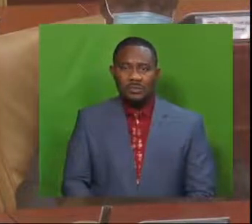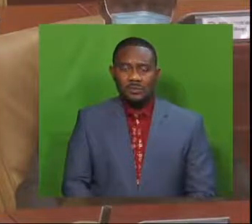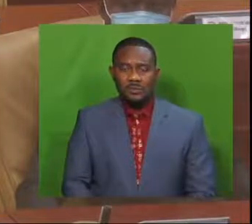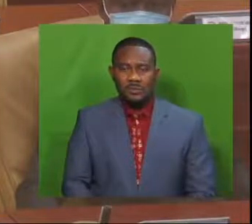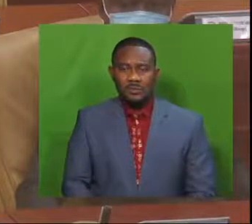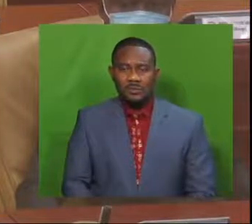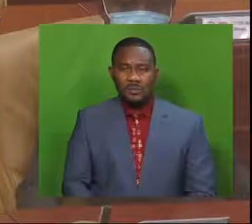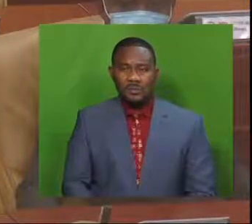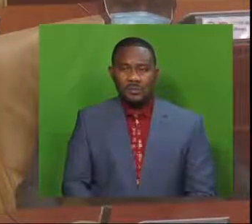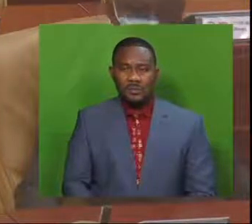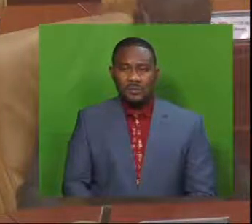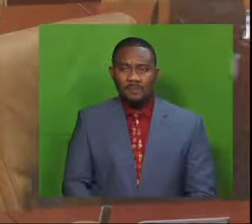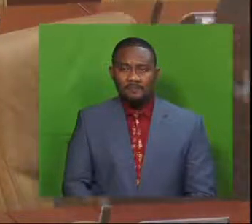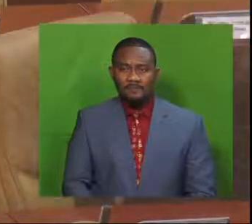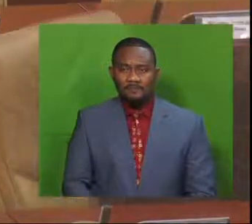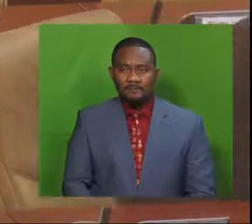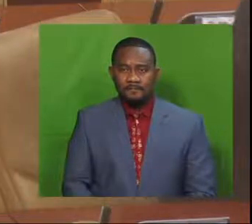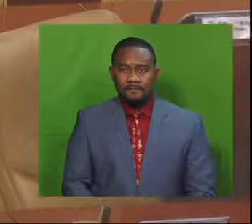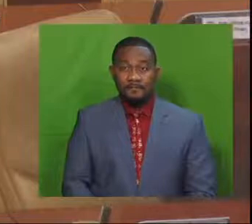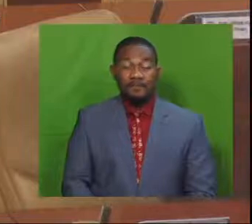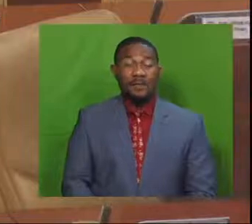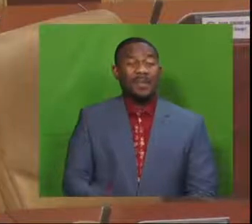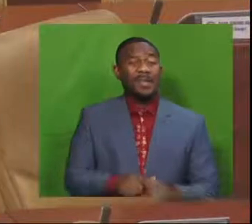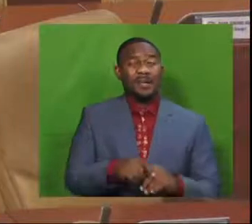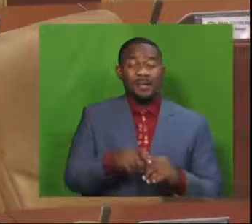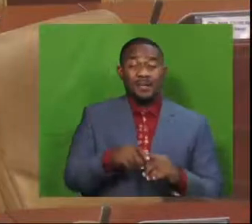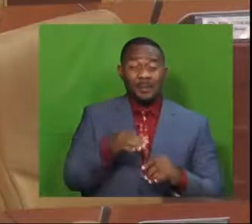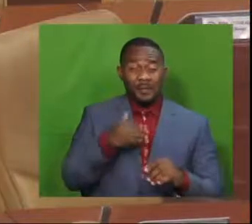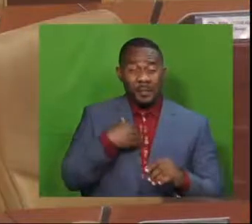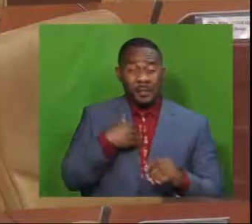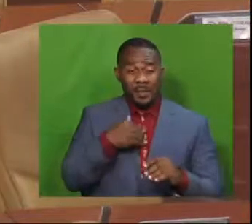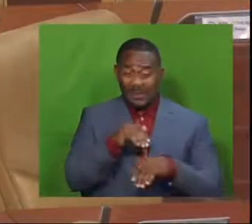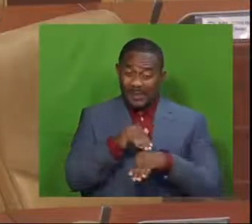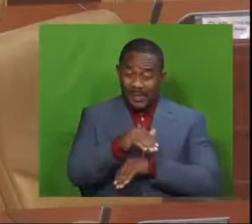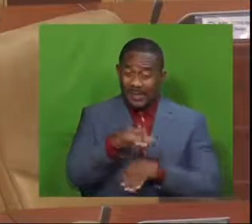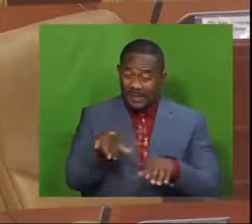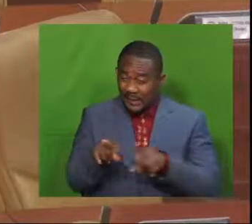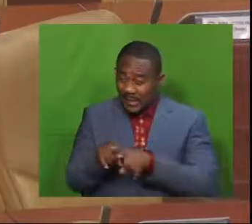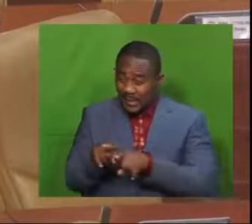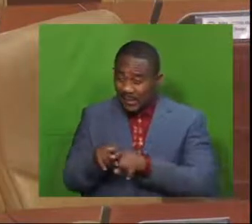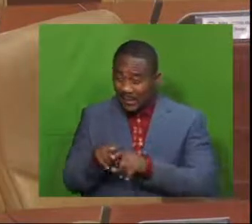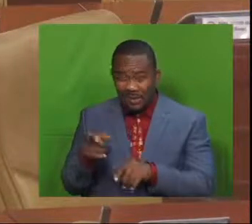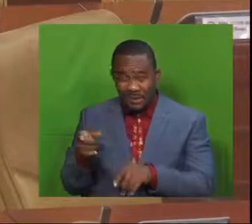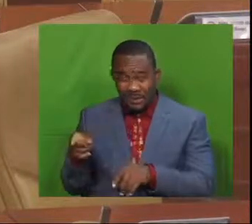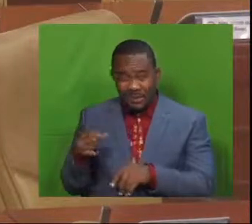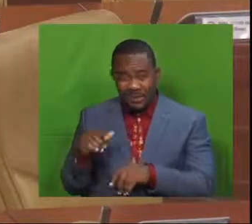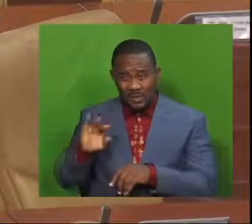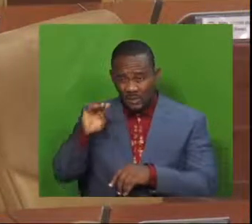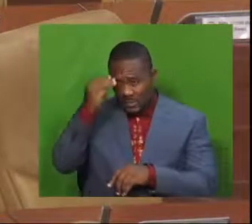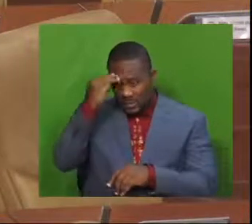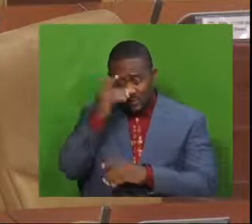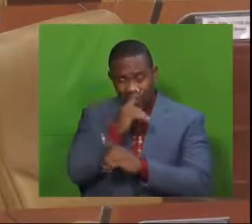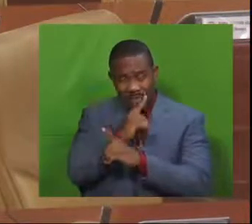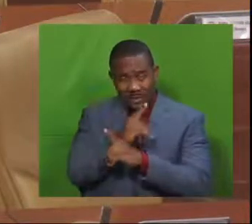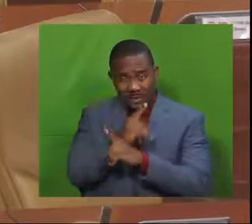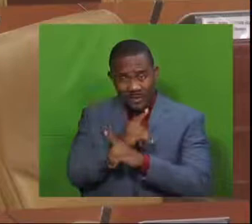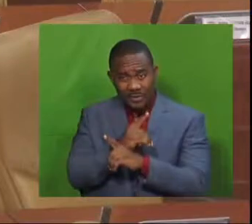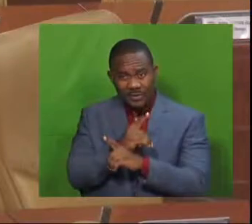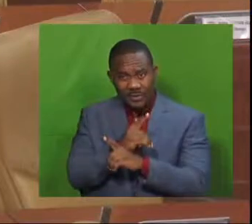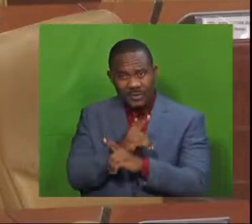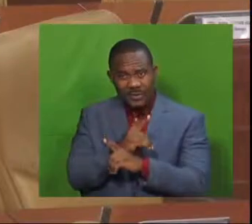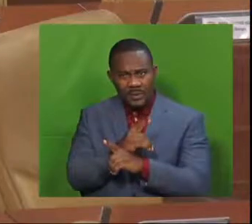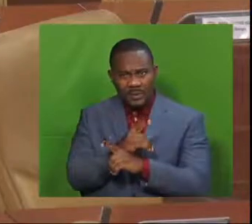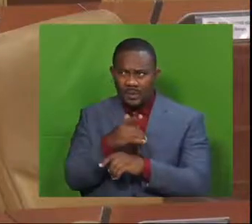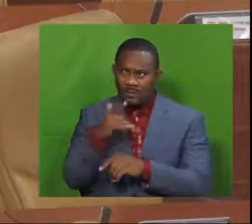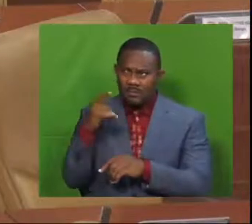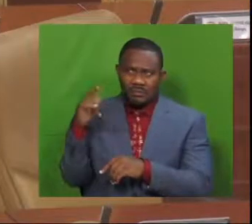The question was filed at the same time the one related to the Ministry of Defence on the state of the presidential